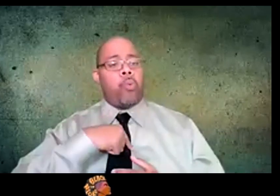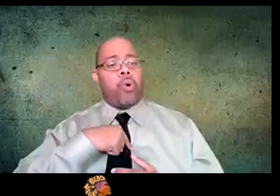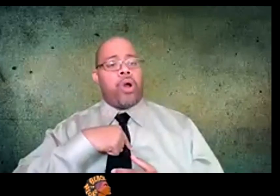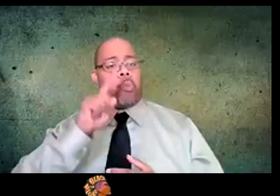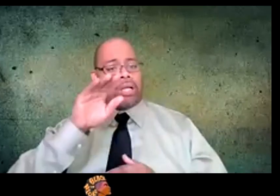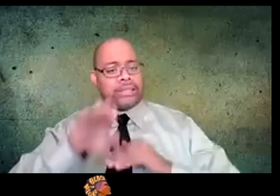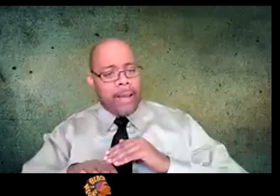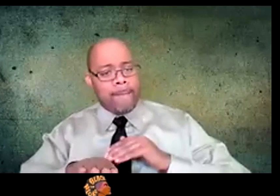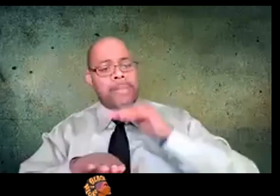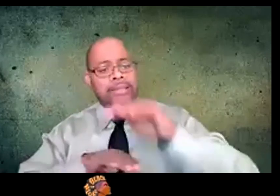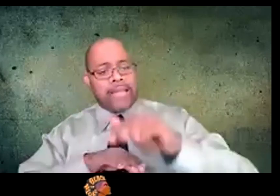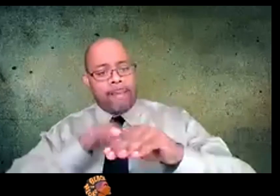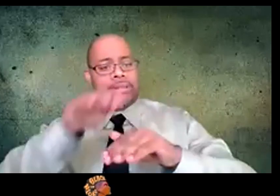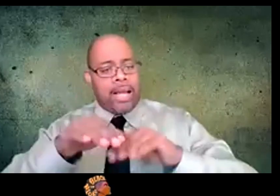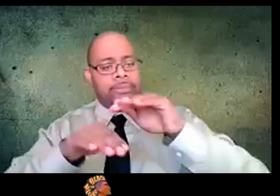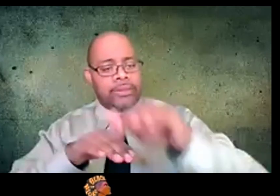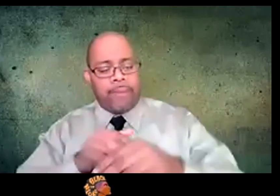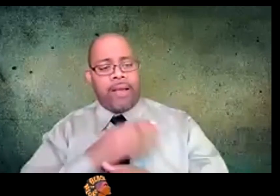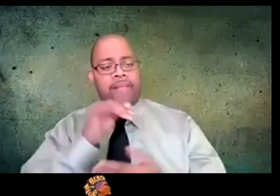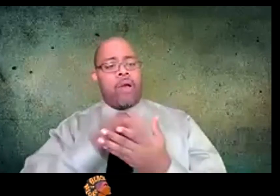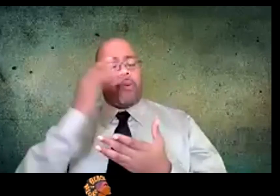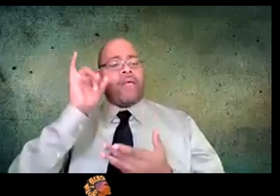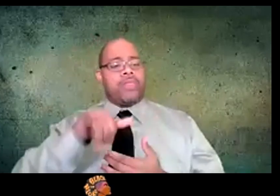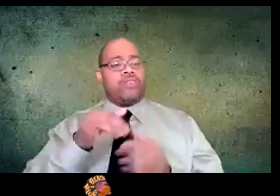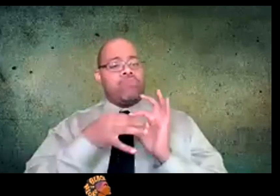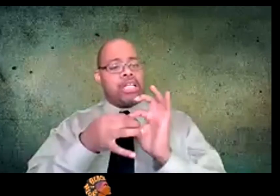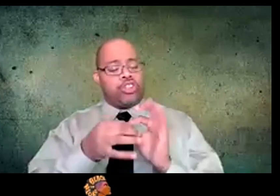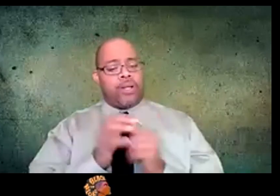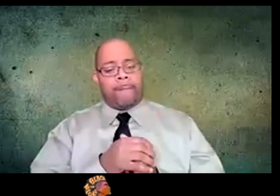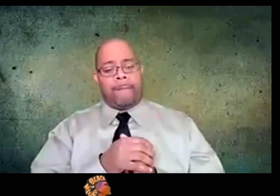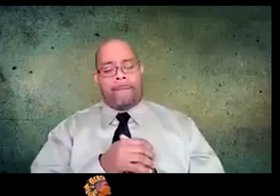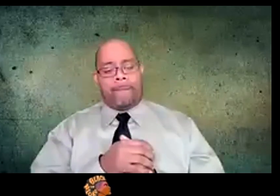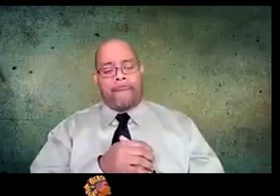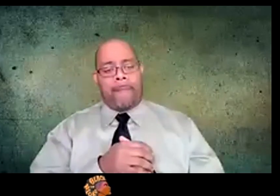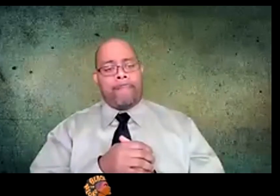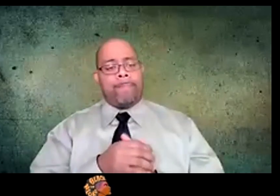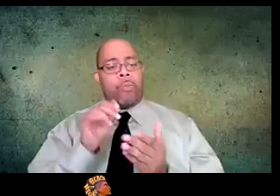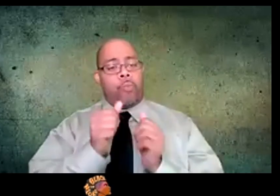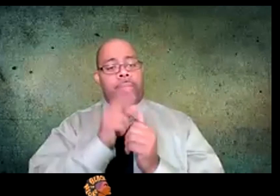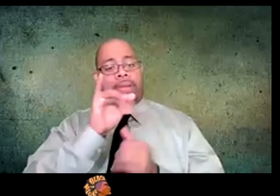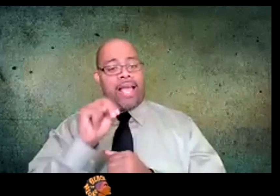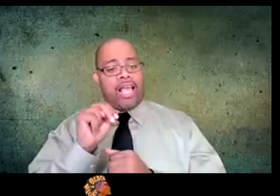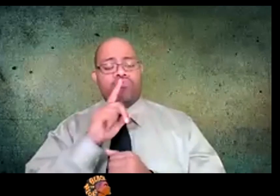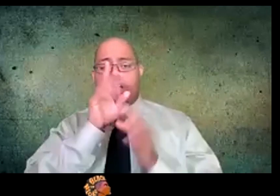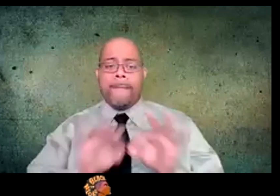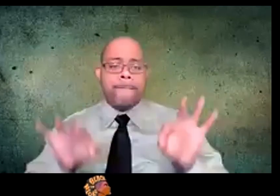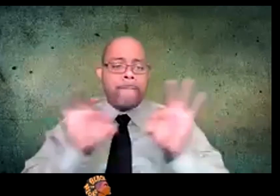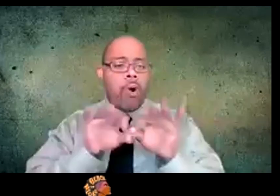in front of the other. And that's why this relationship with BIN is so important,